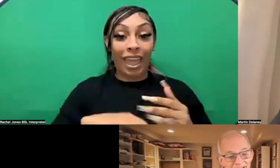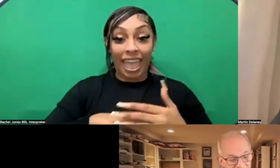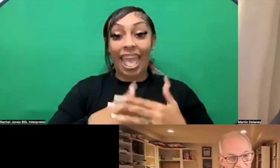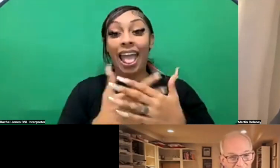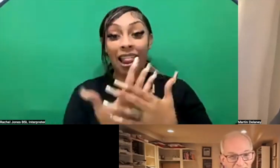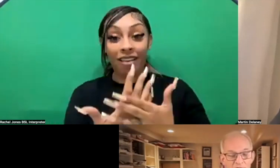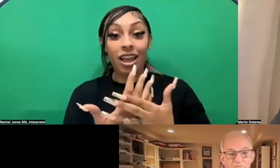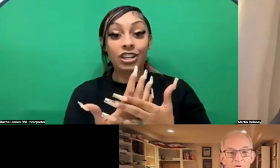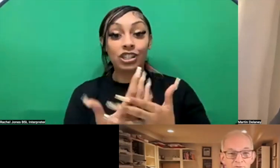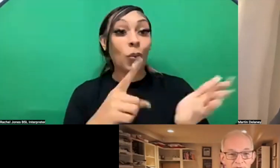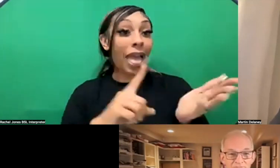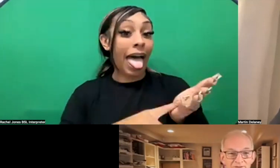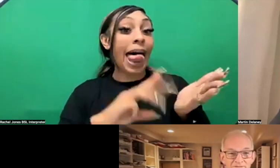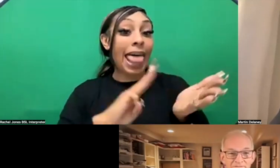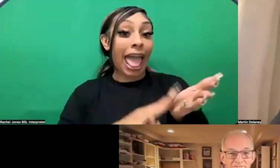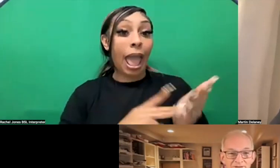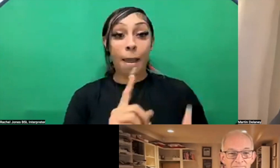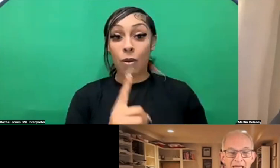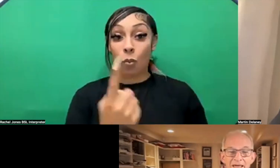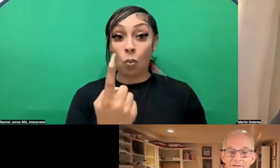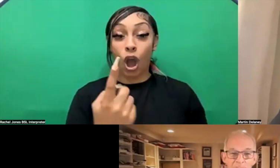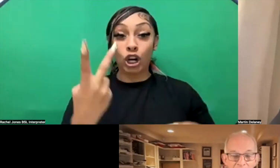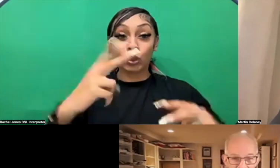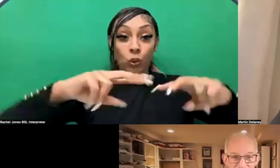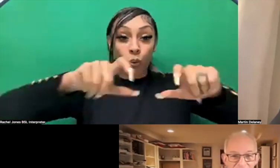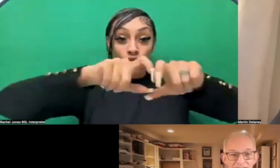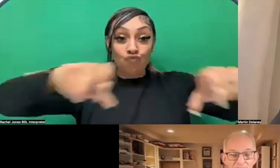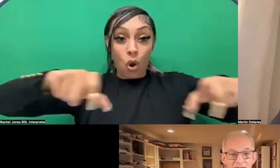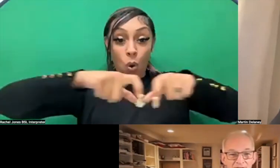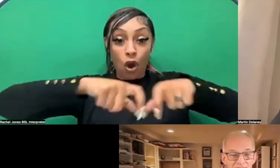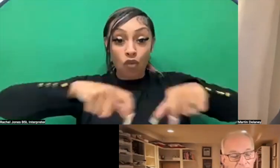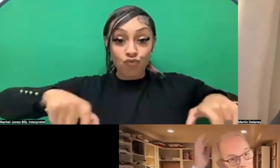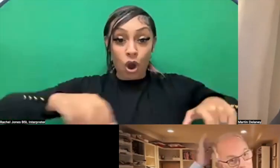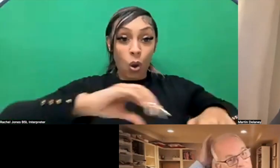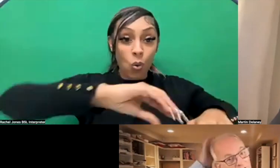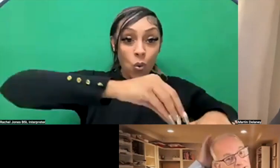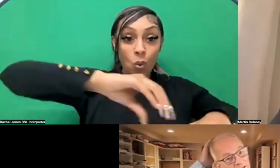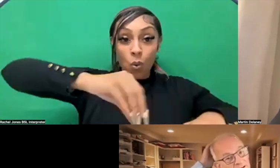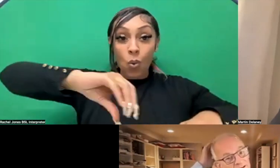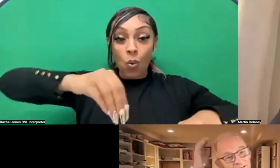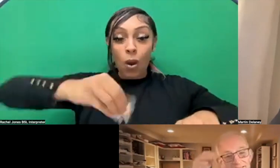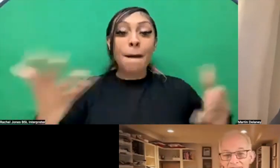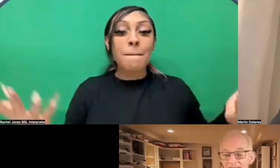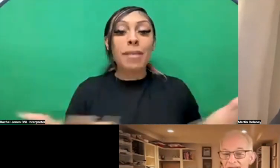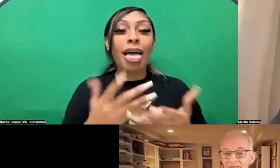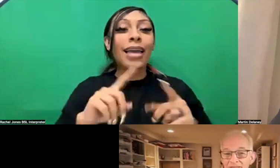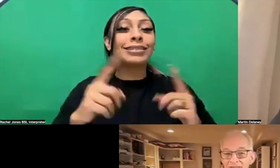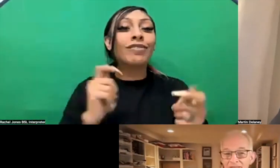it had 2 rows of mechanical buttons to play the different drums.